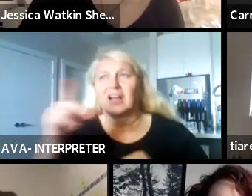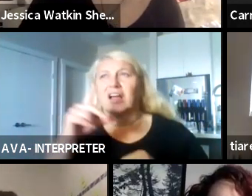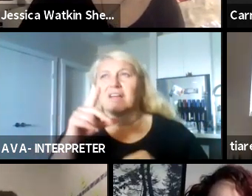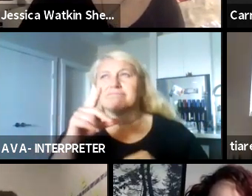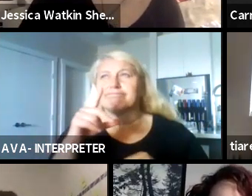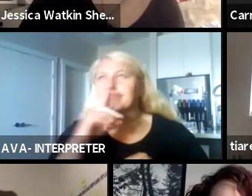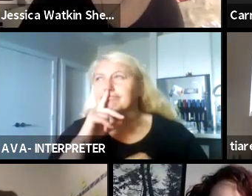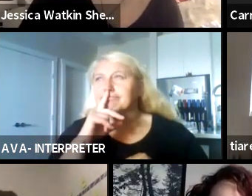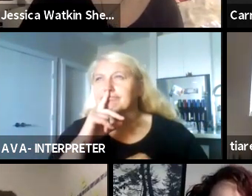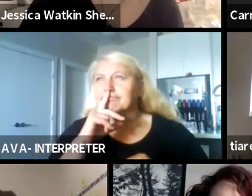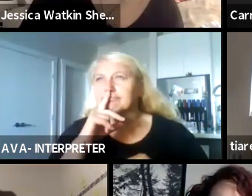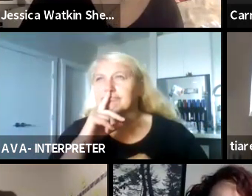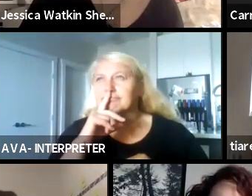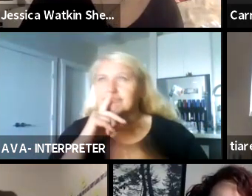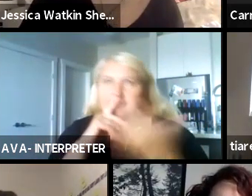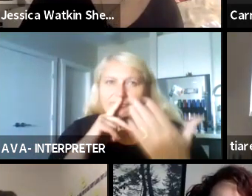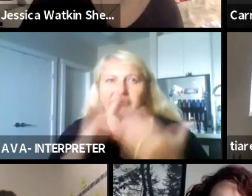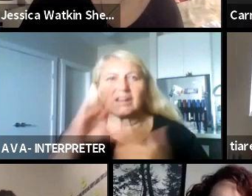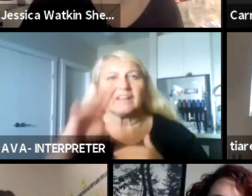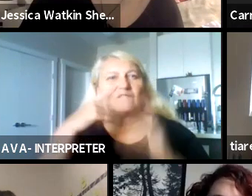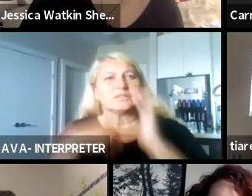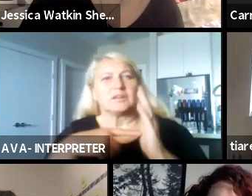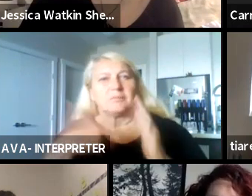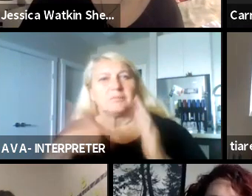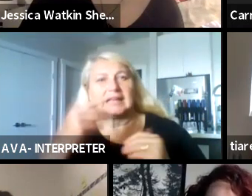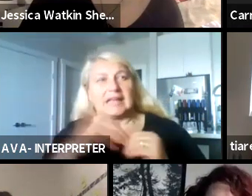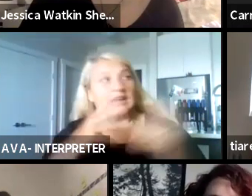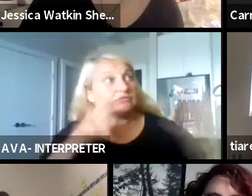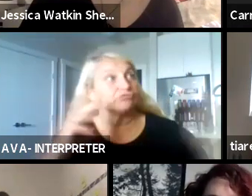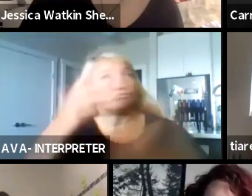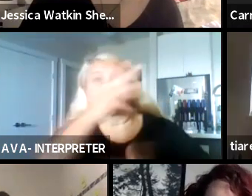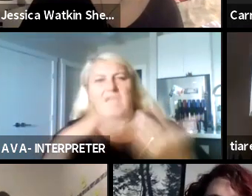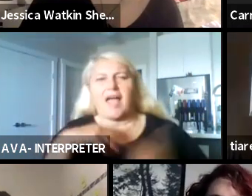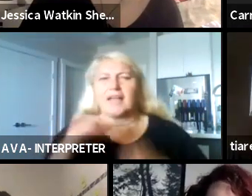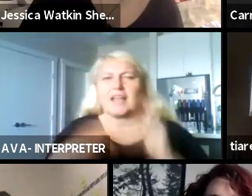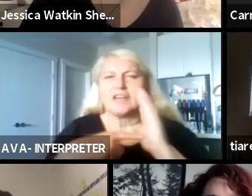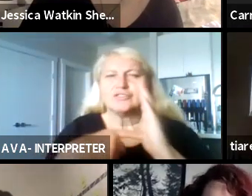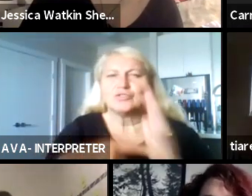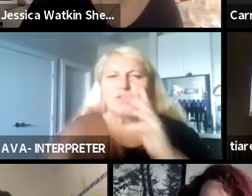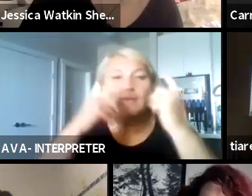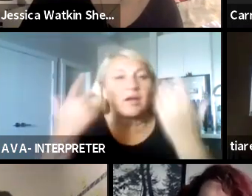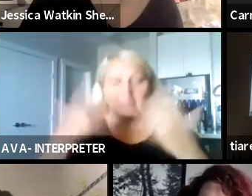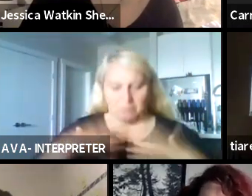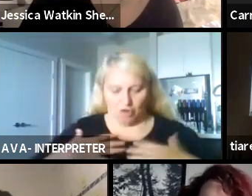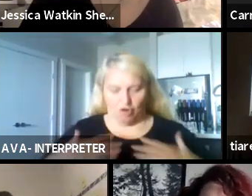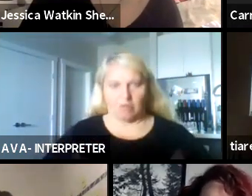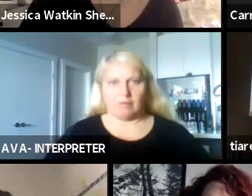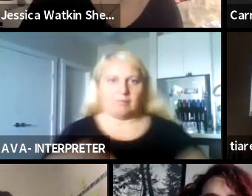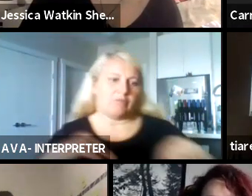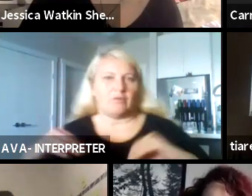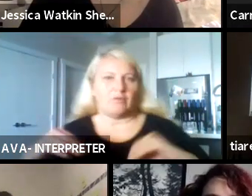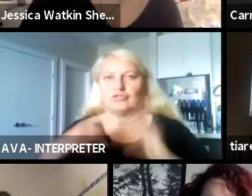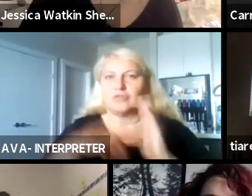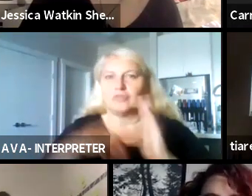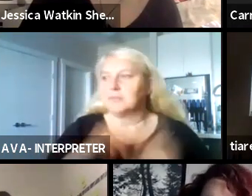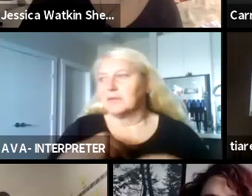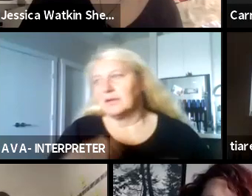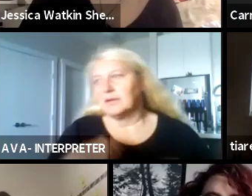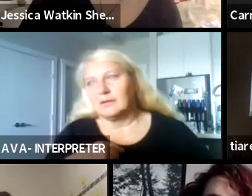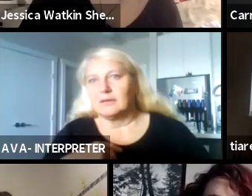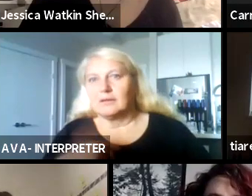to using body language or nonverbals to communicate with others, to request support, or